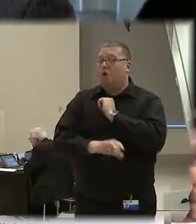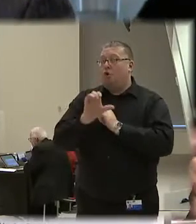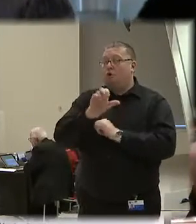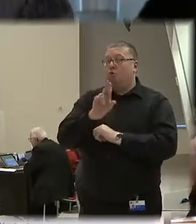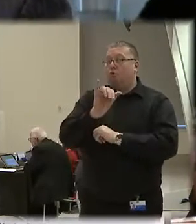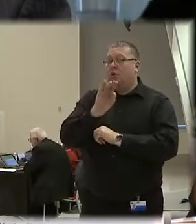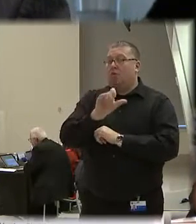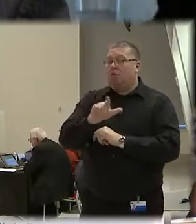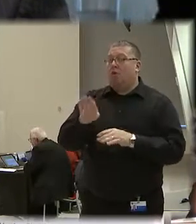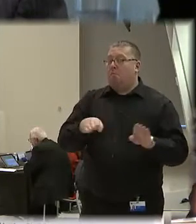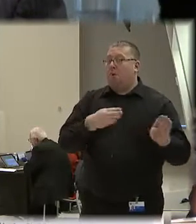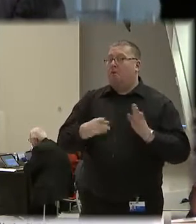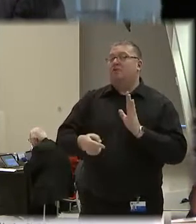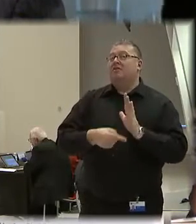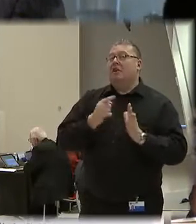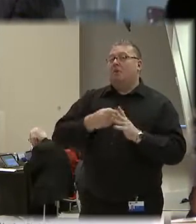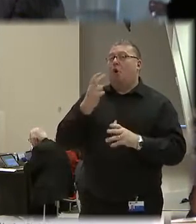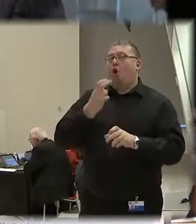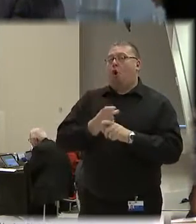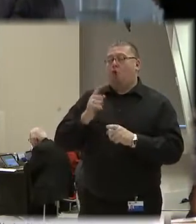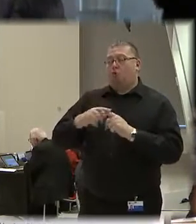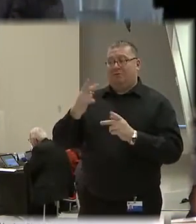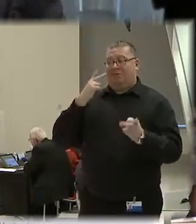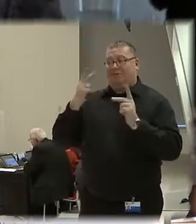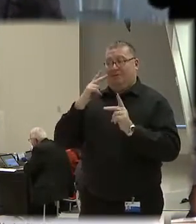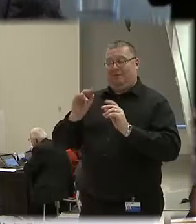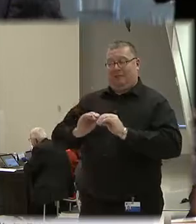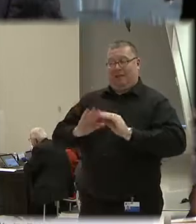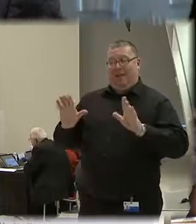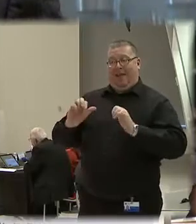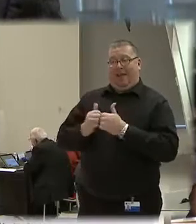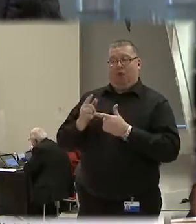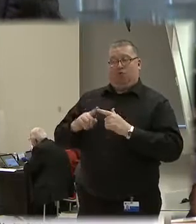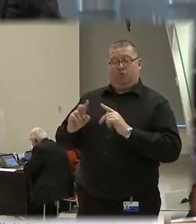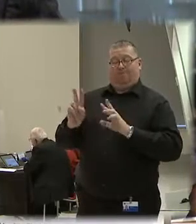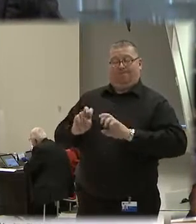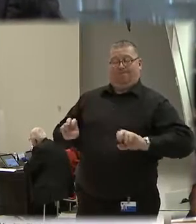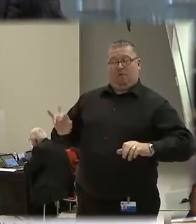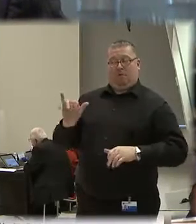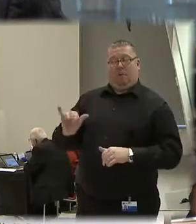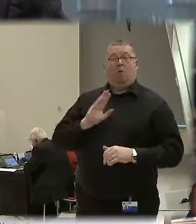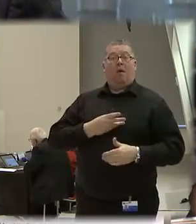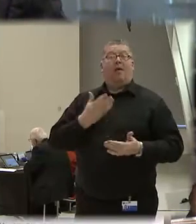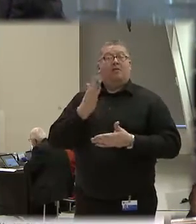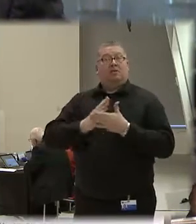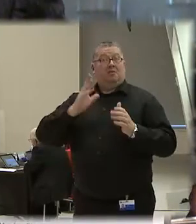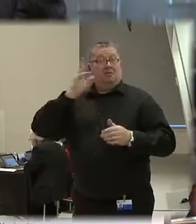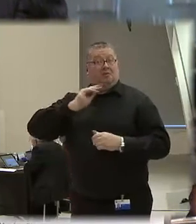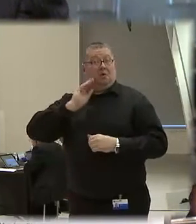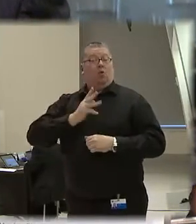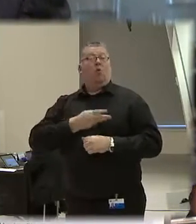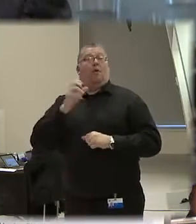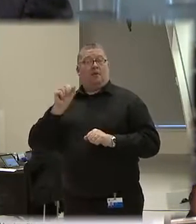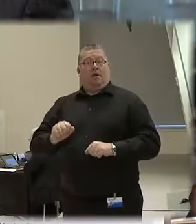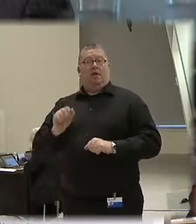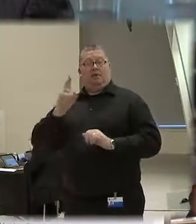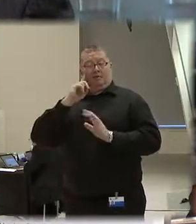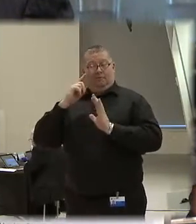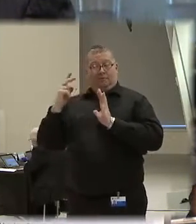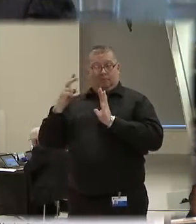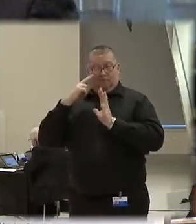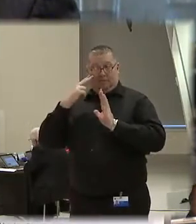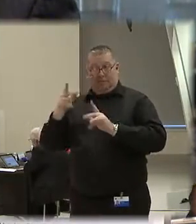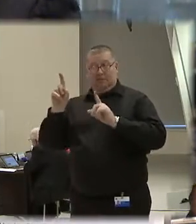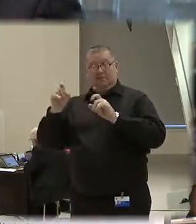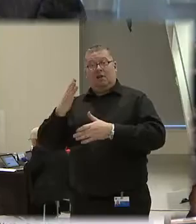sometimes very difficult in an operational fashion. We did have some experience that we could draw upon and test some